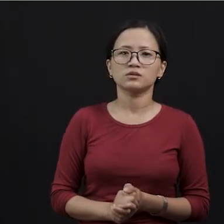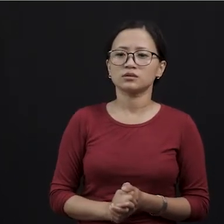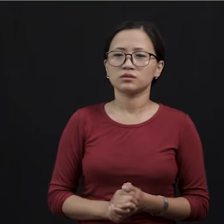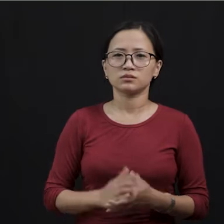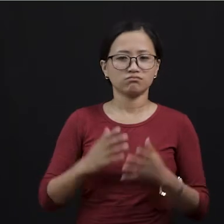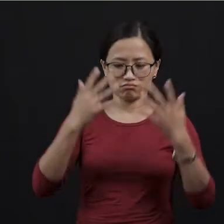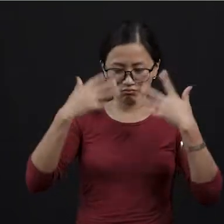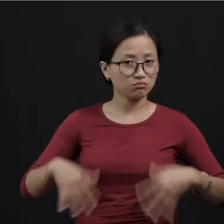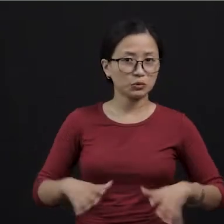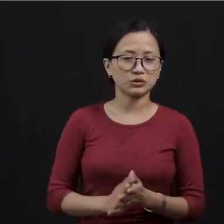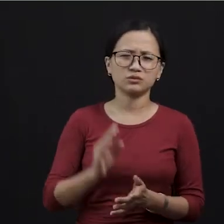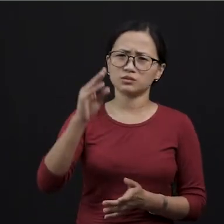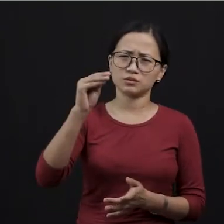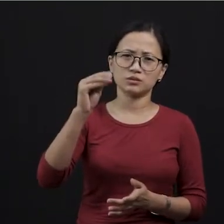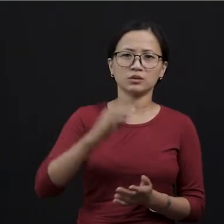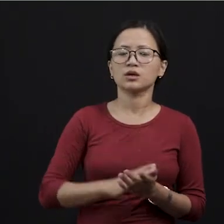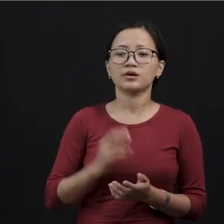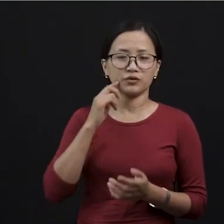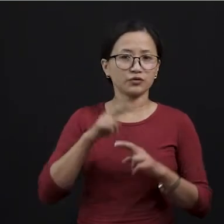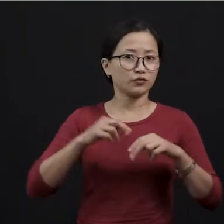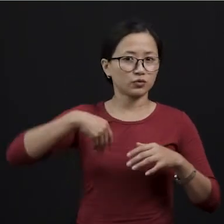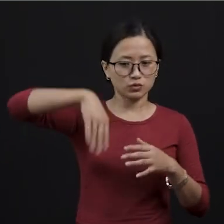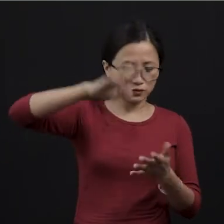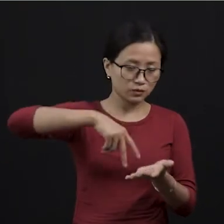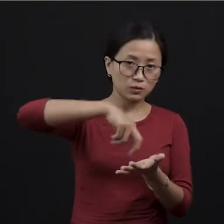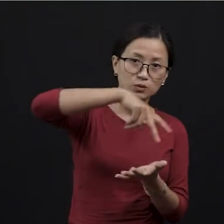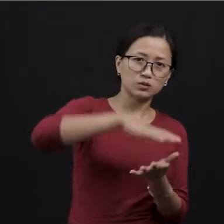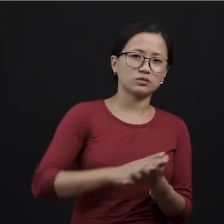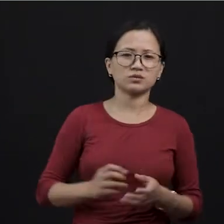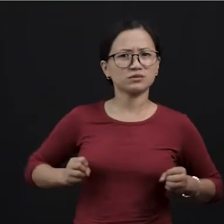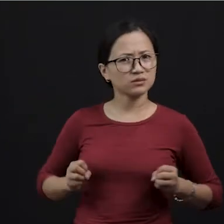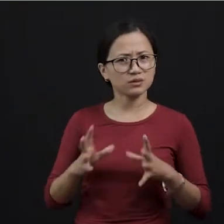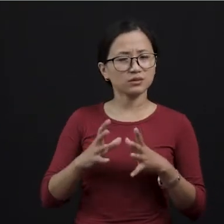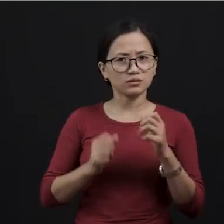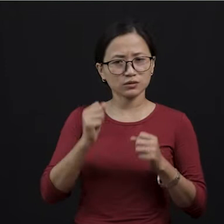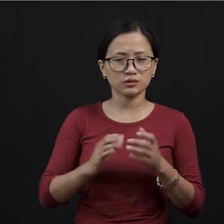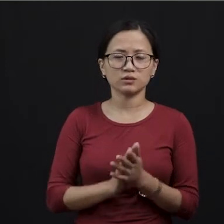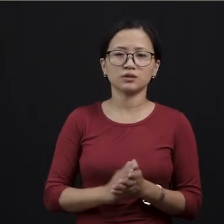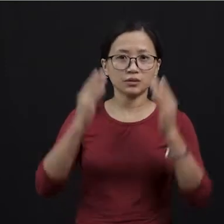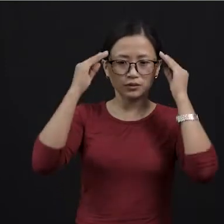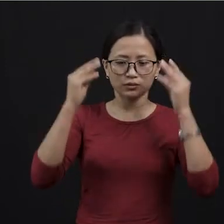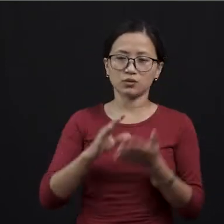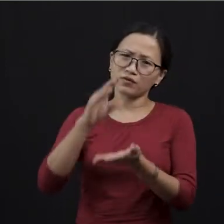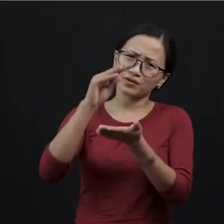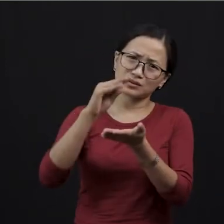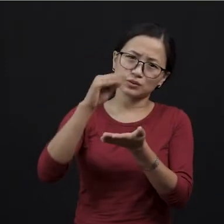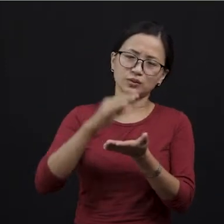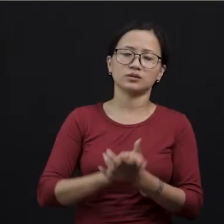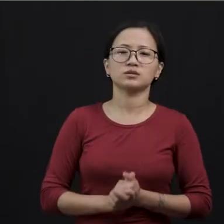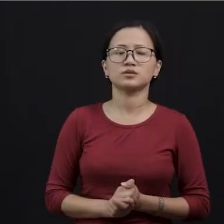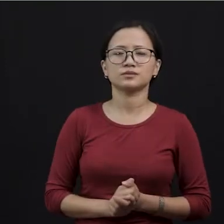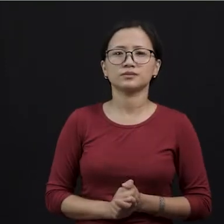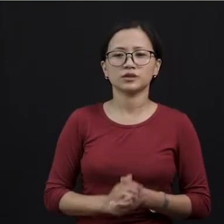not sweat. Like us, when we walk, when we jump, we sweat, right? But camels do not sweat. See, since